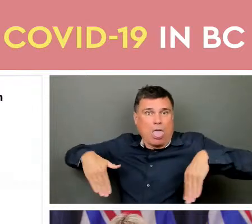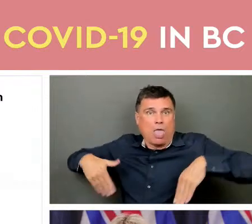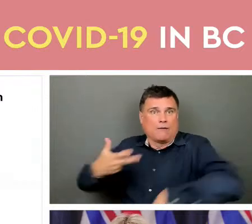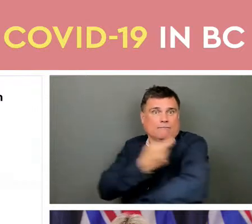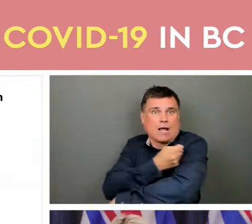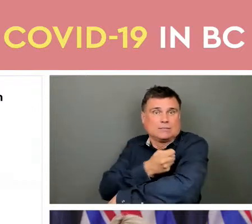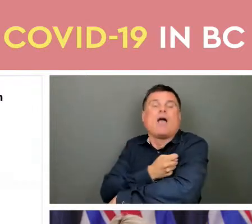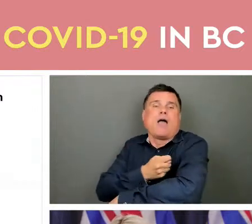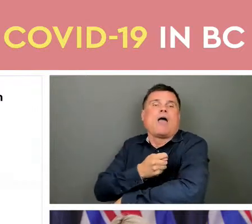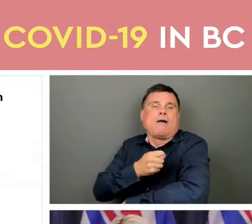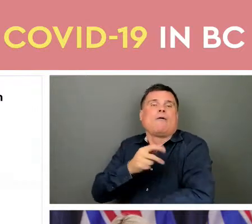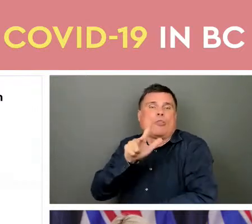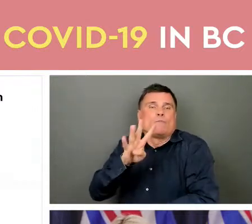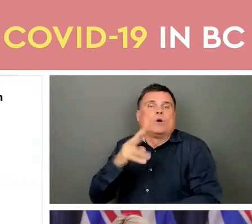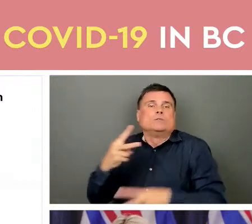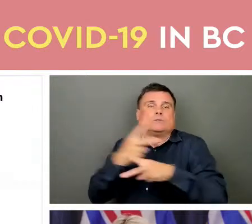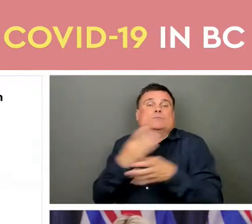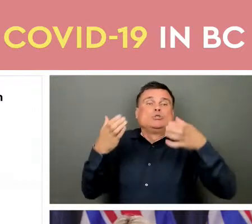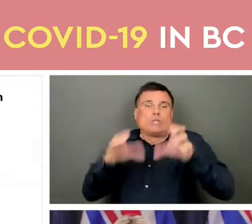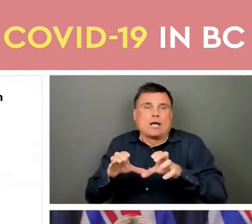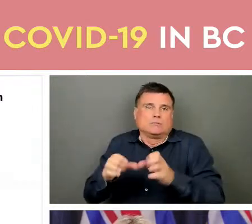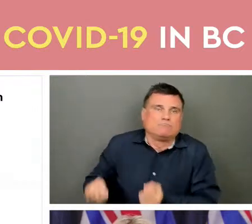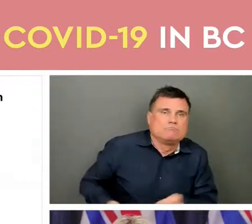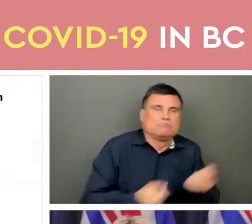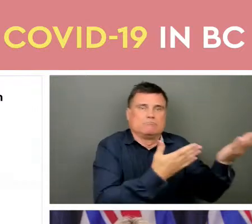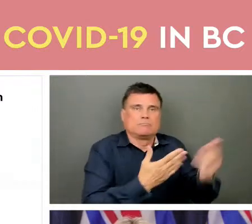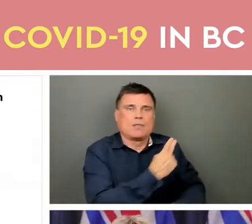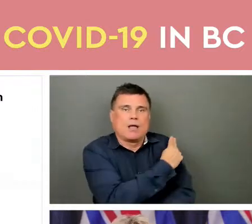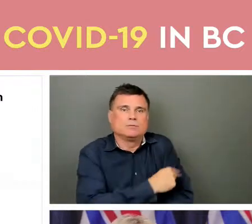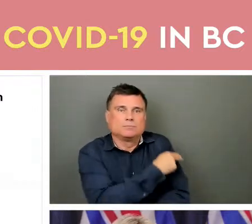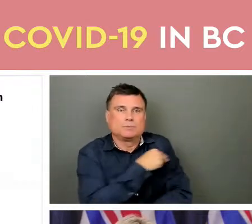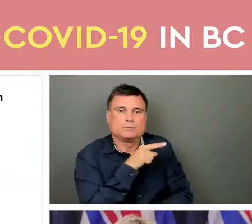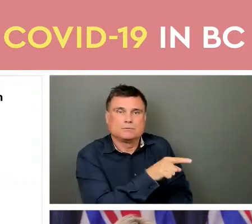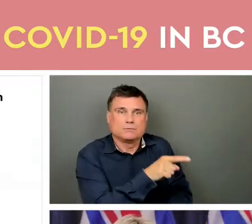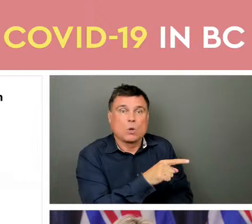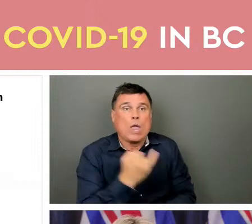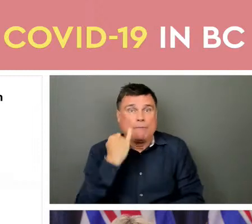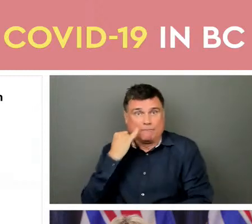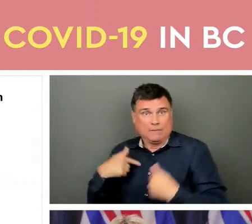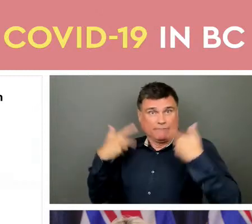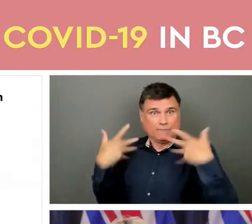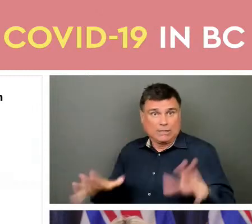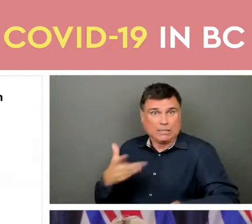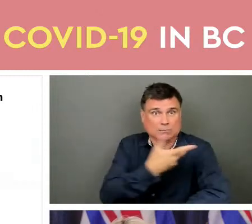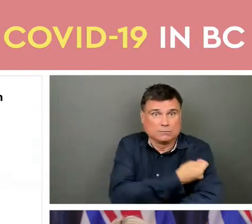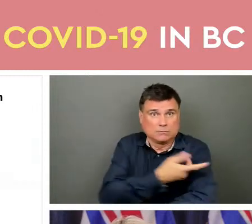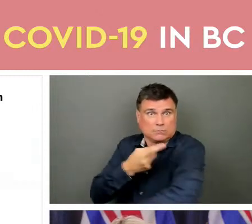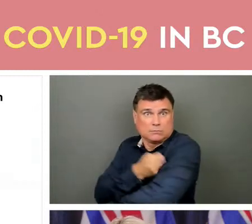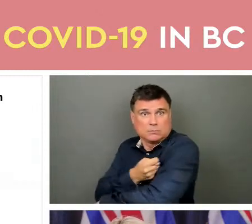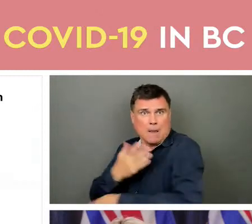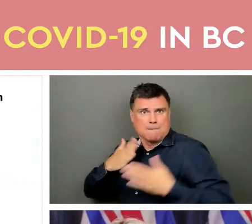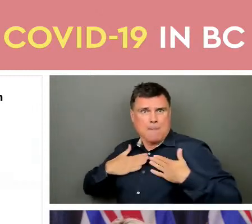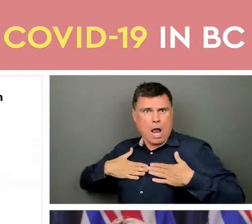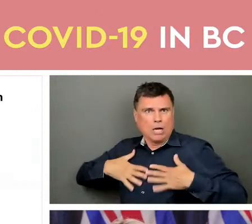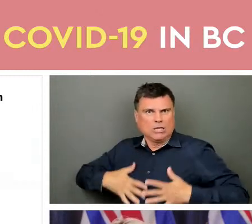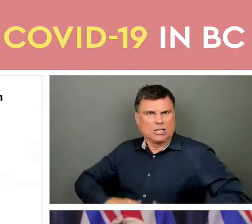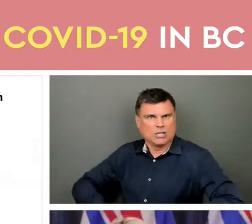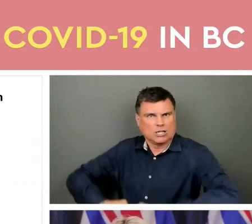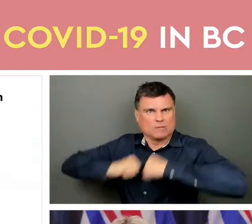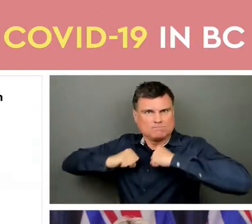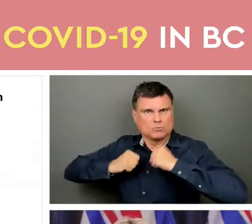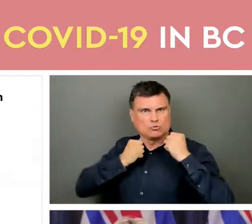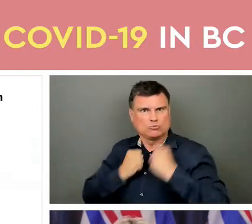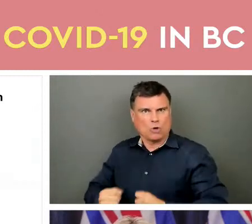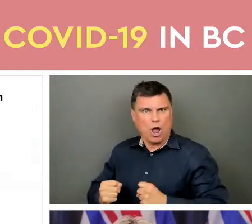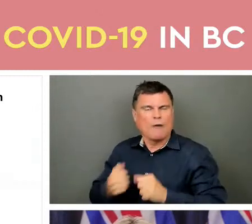that our ability to develop response to the vaccine is dependent on age, and our chances of having serious outcomes